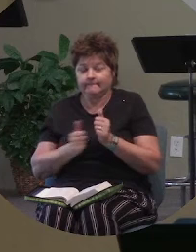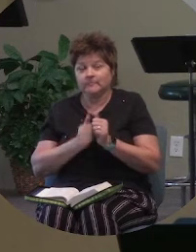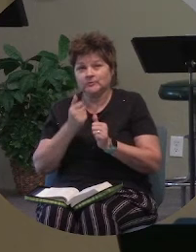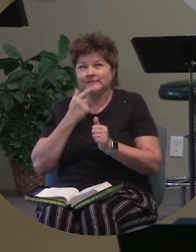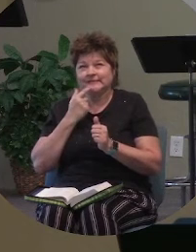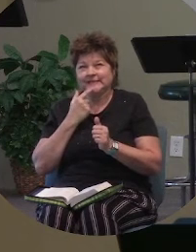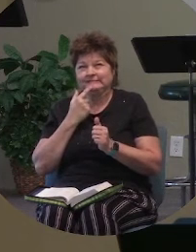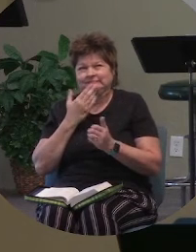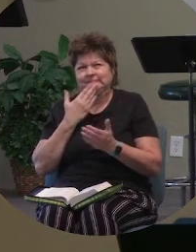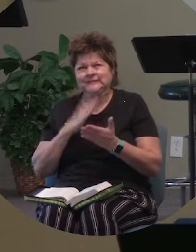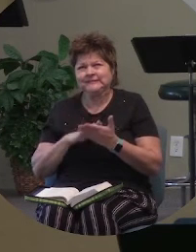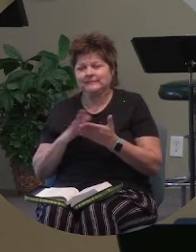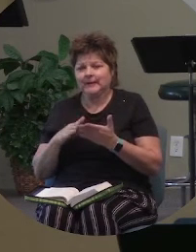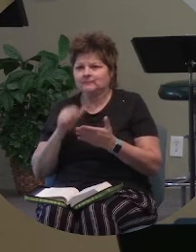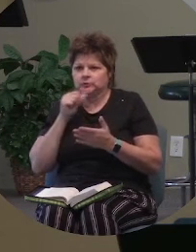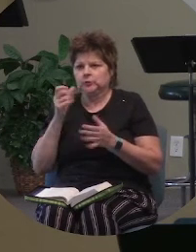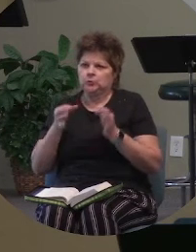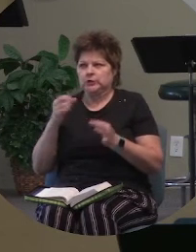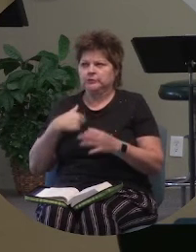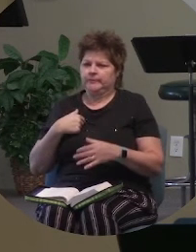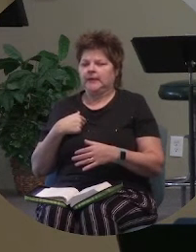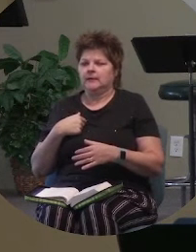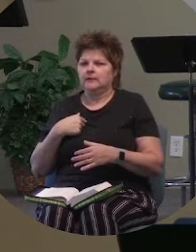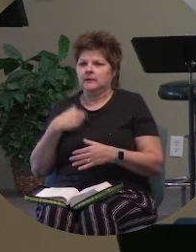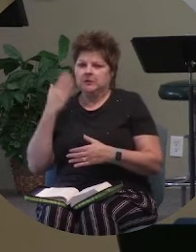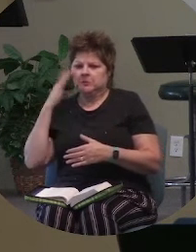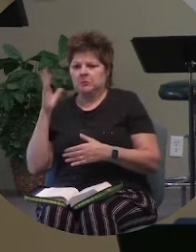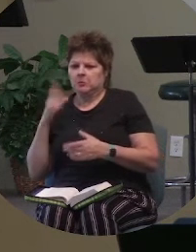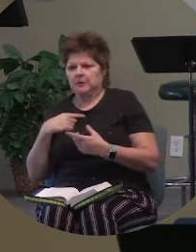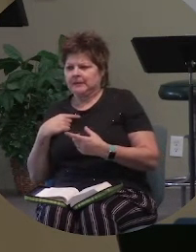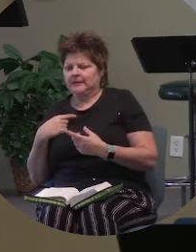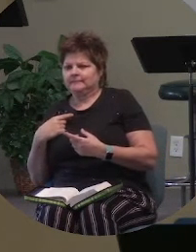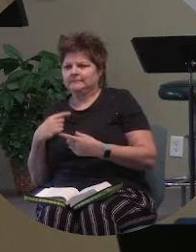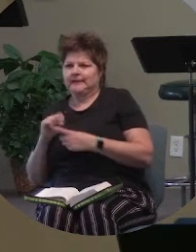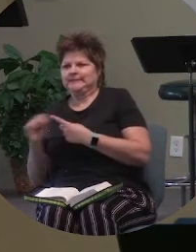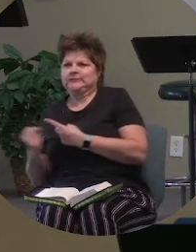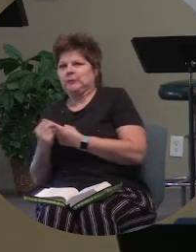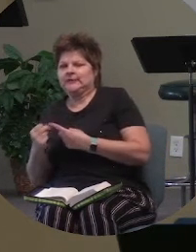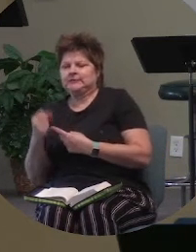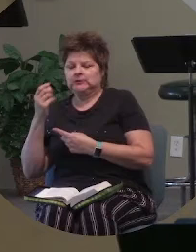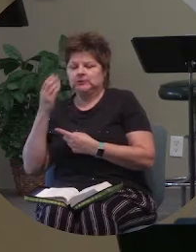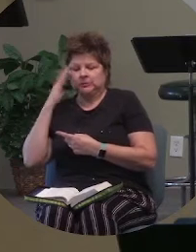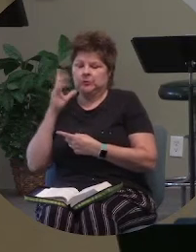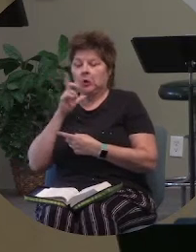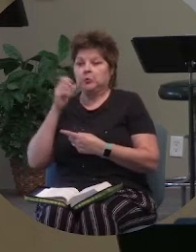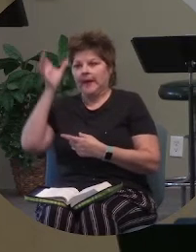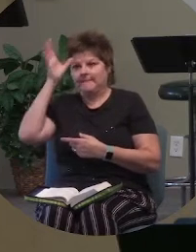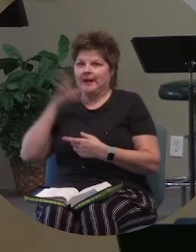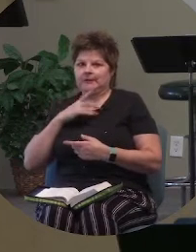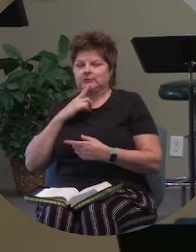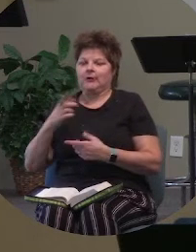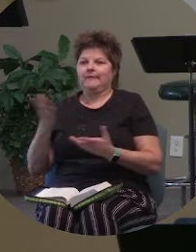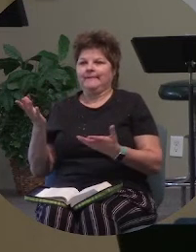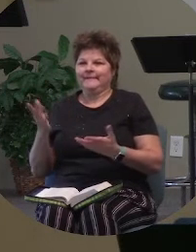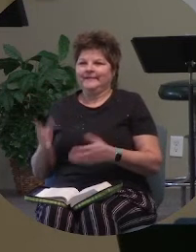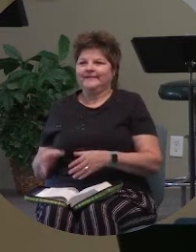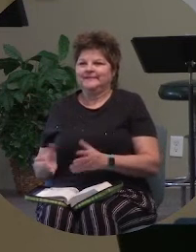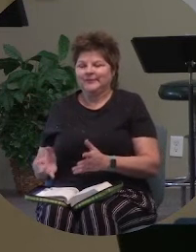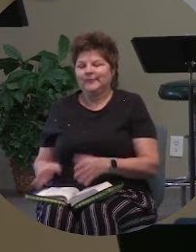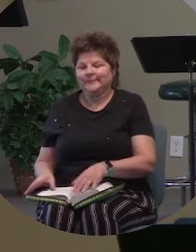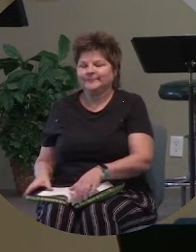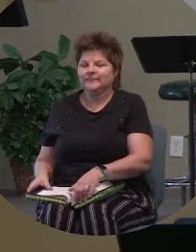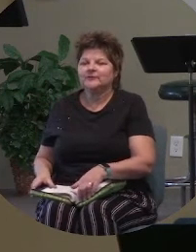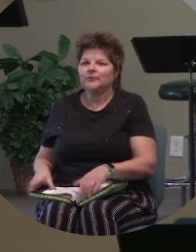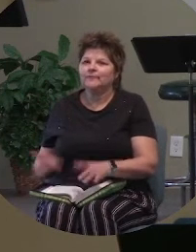thing, right? Don't judge me. You don't know what I'm going through. You don't know who my parents are. So judging from